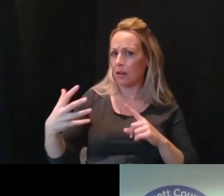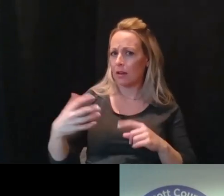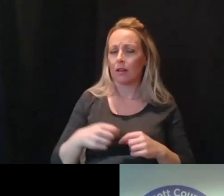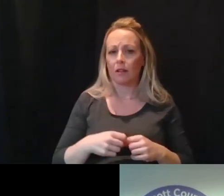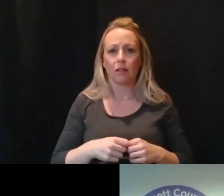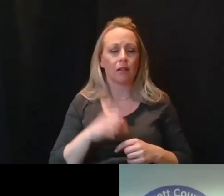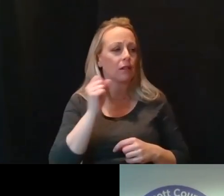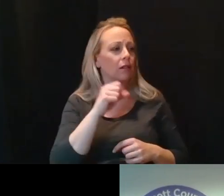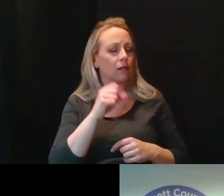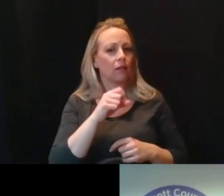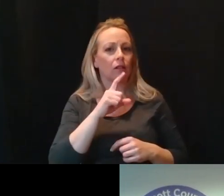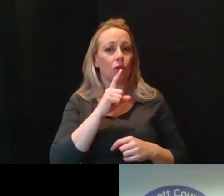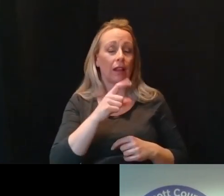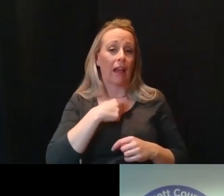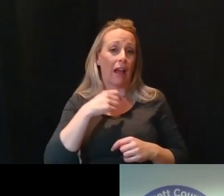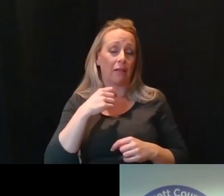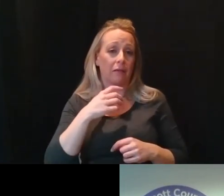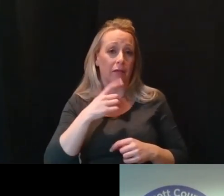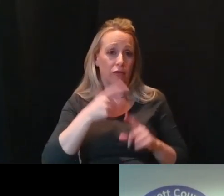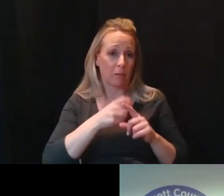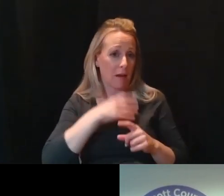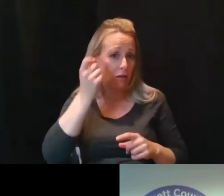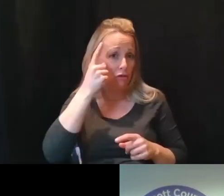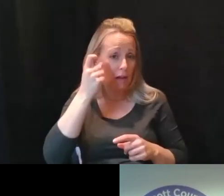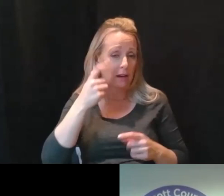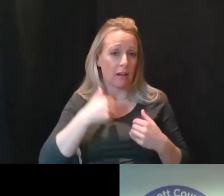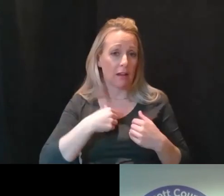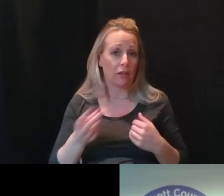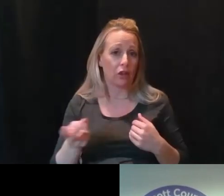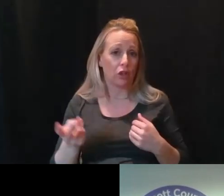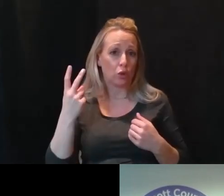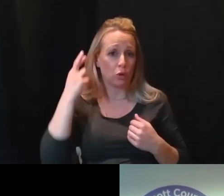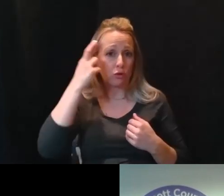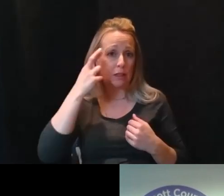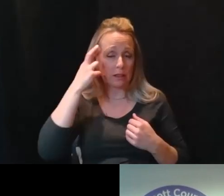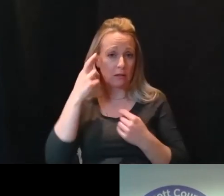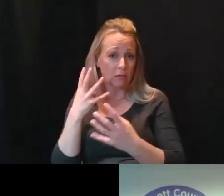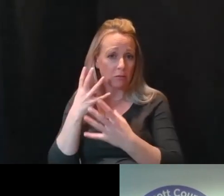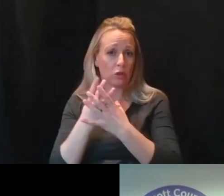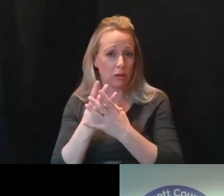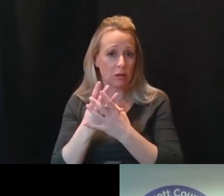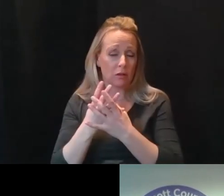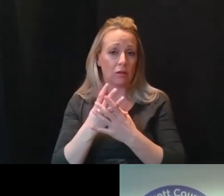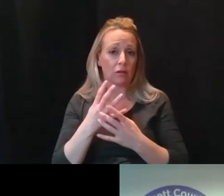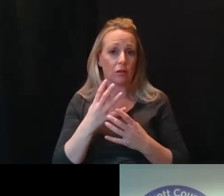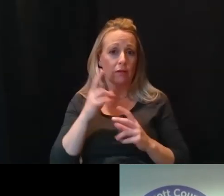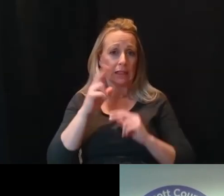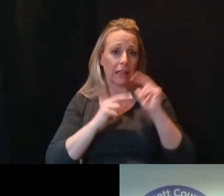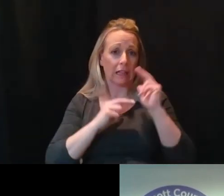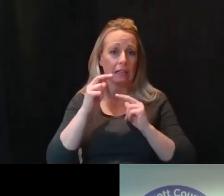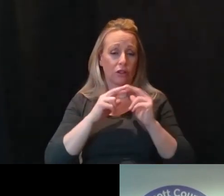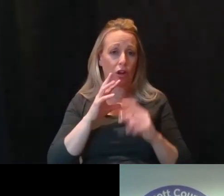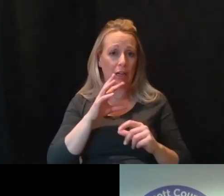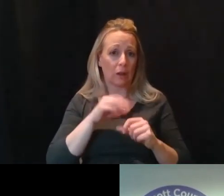it's my thought that there are two reasons that prisons or incarceration facilities were